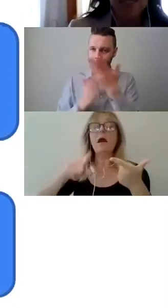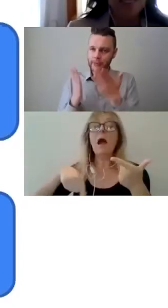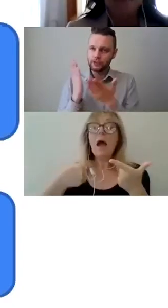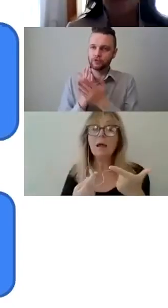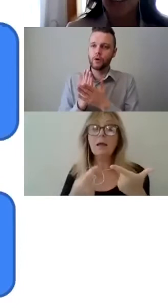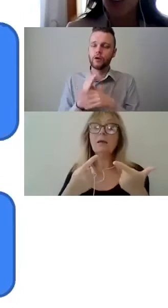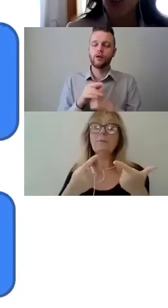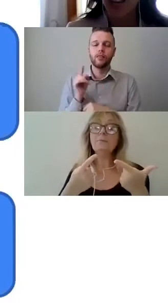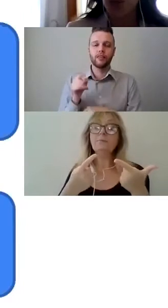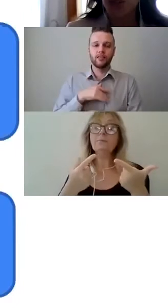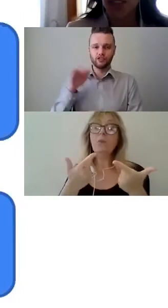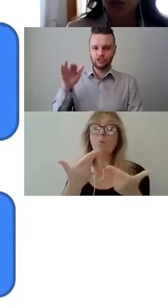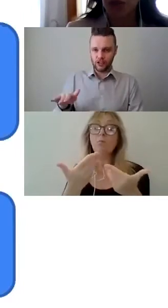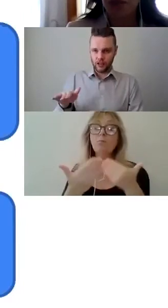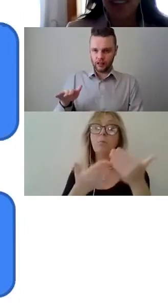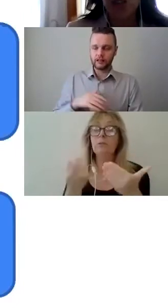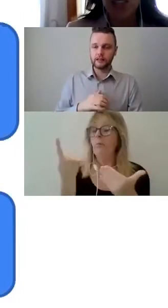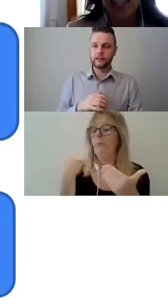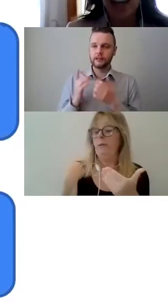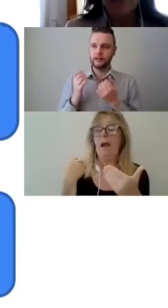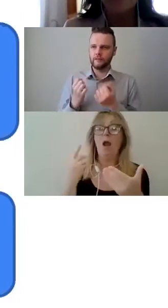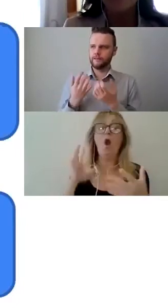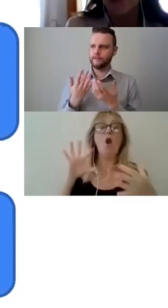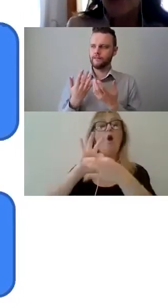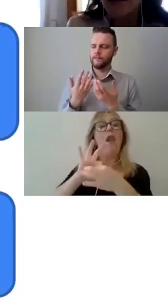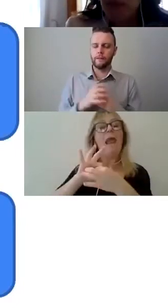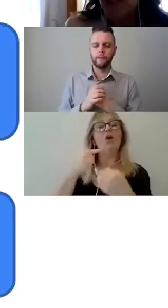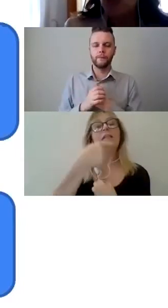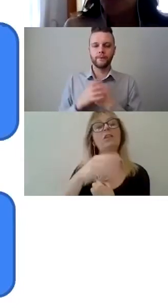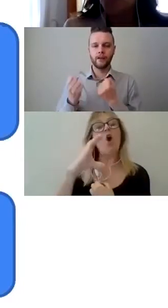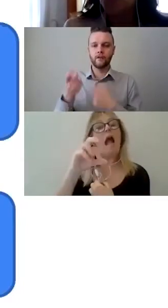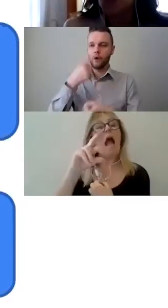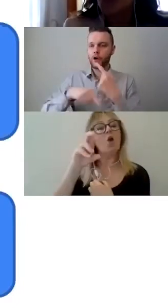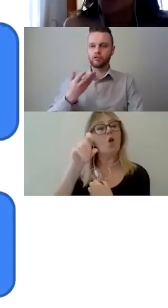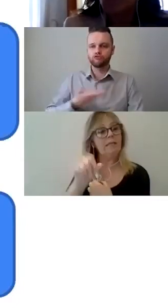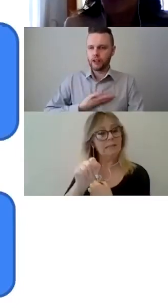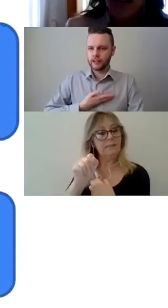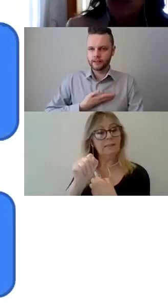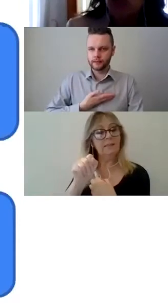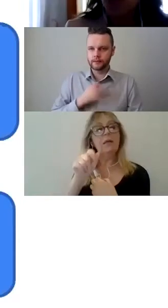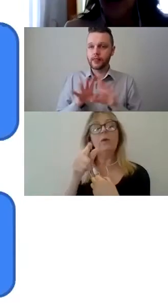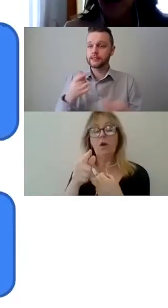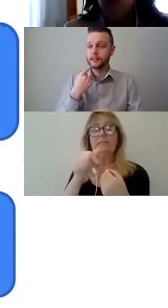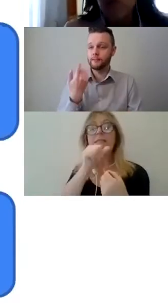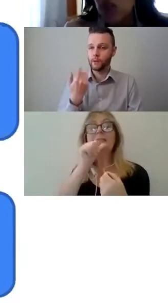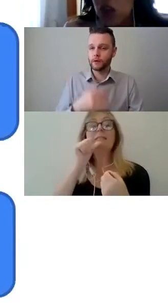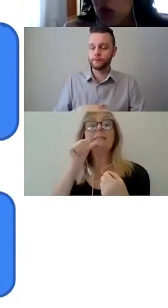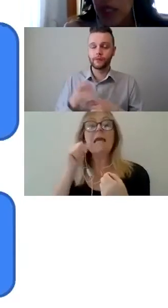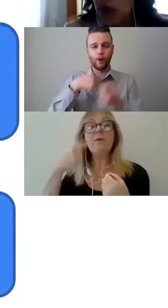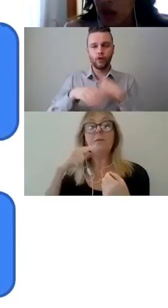ensures that the child is granted all the rights, as mentioned earlier, all the